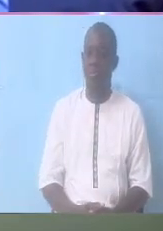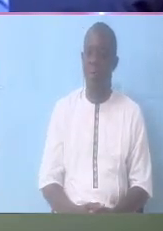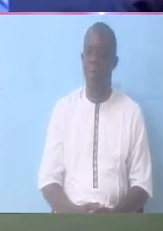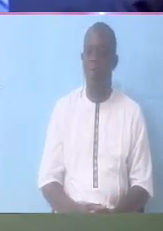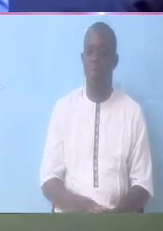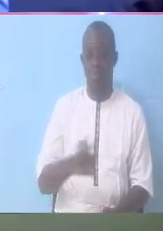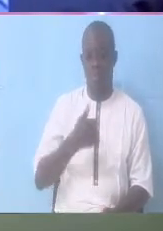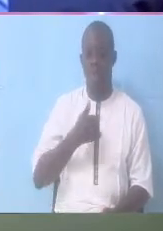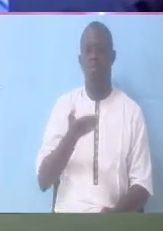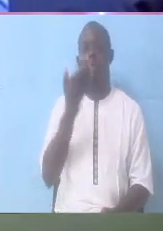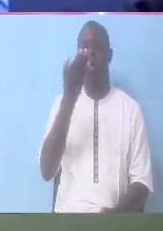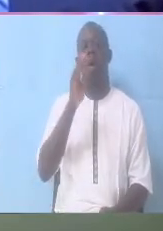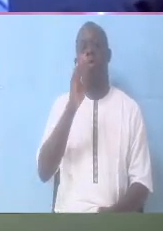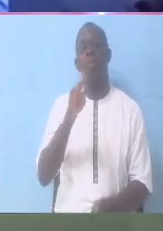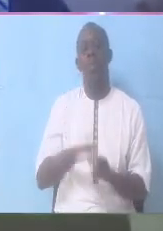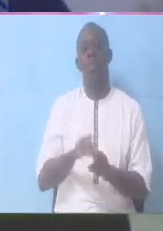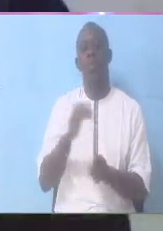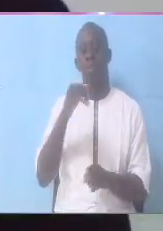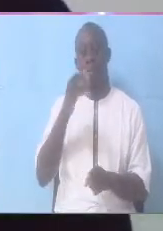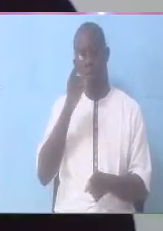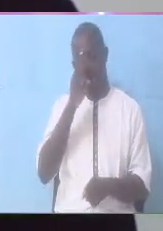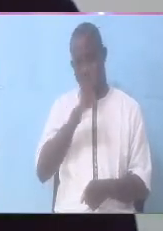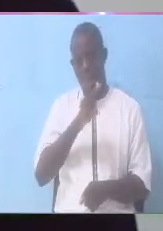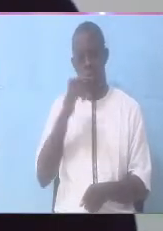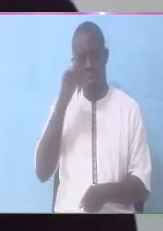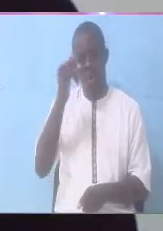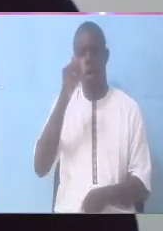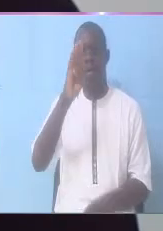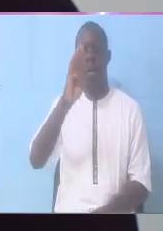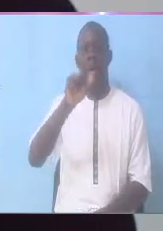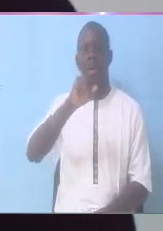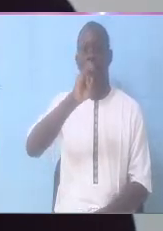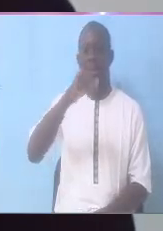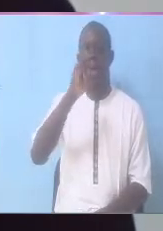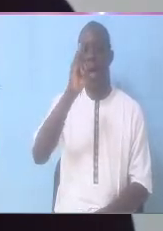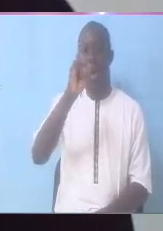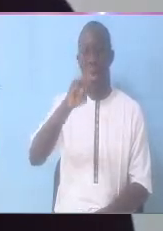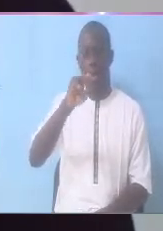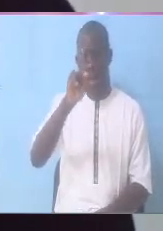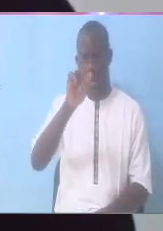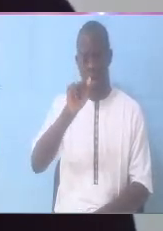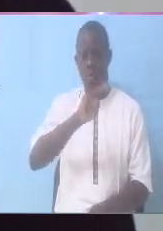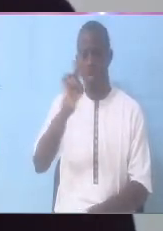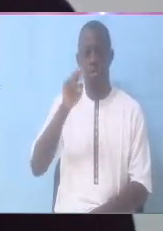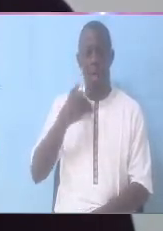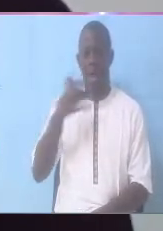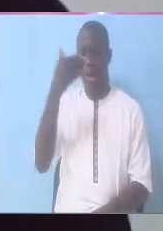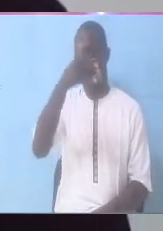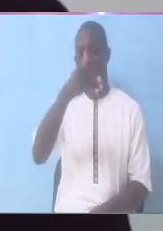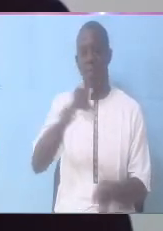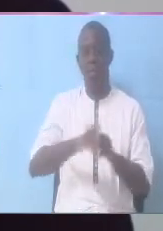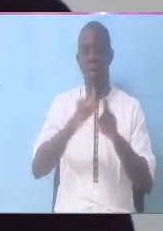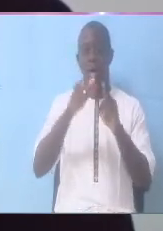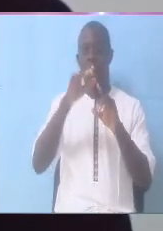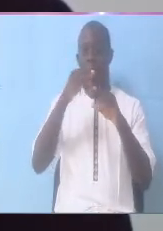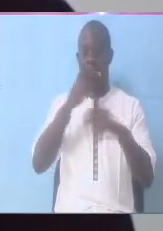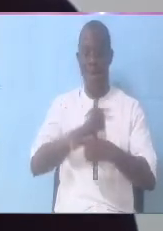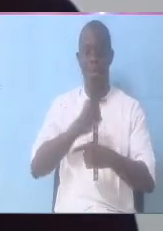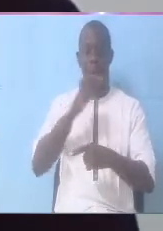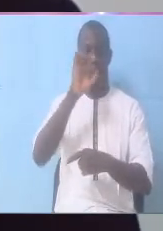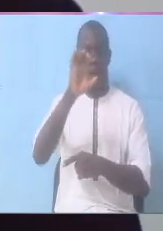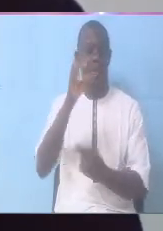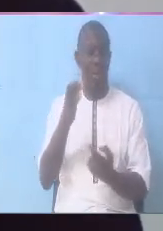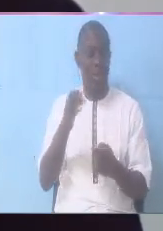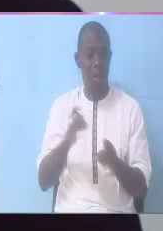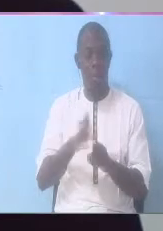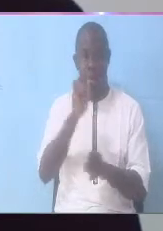call Bajinka to tell him not to come to the country because I had this. But Bajinka was adamant that he's going to come. So he came.